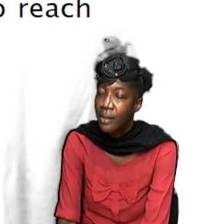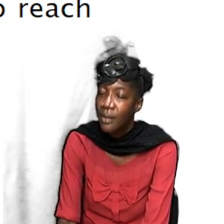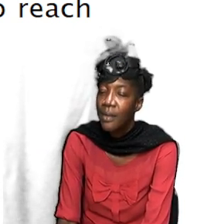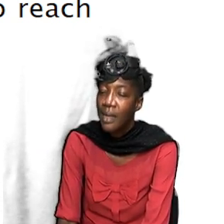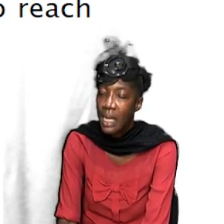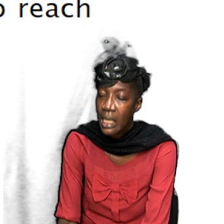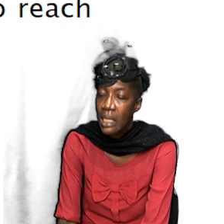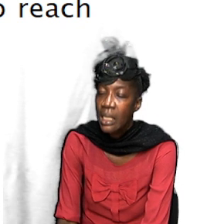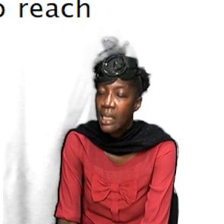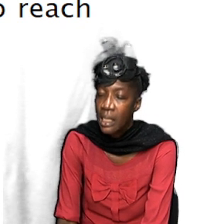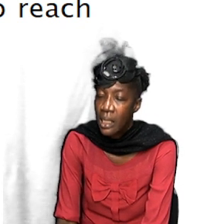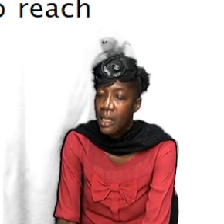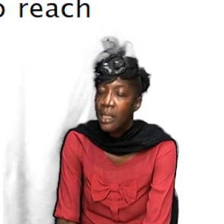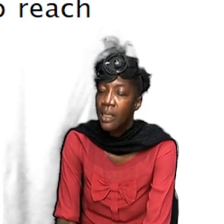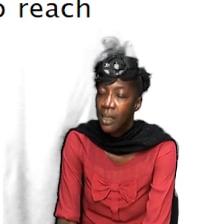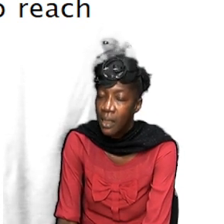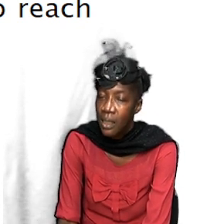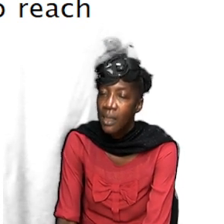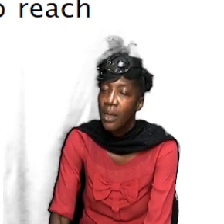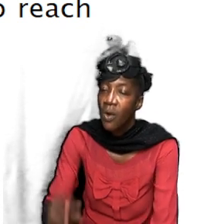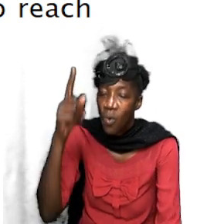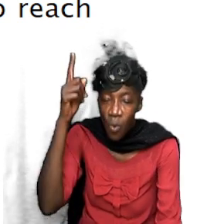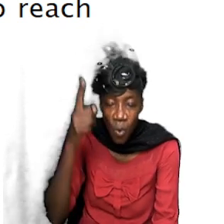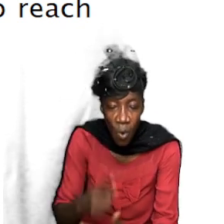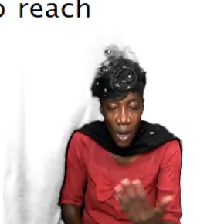lies? And what do we